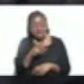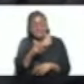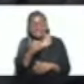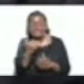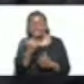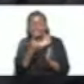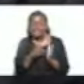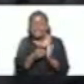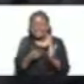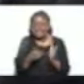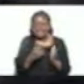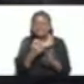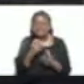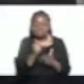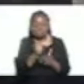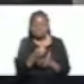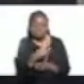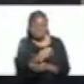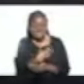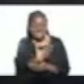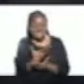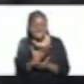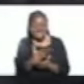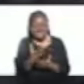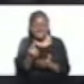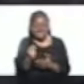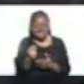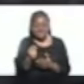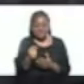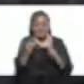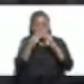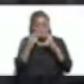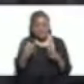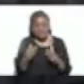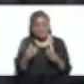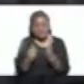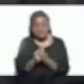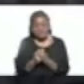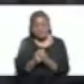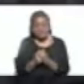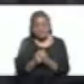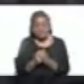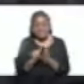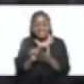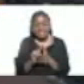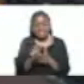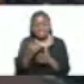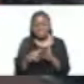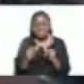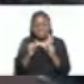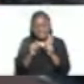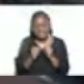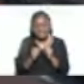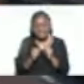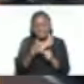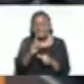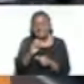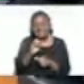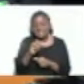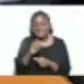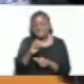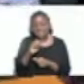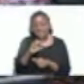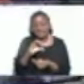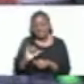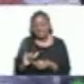collective will get up and try and set things back in order. And that is what sustains your democracy. Forbes is very proud of